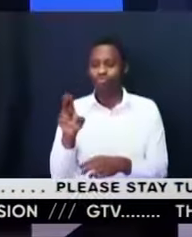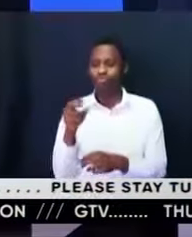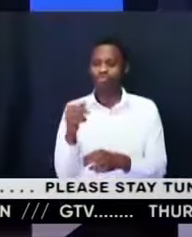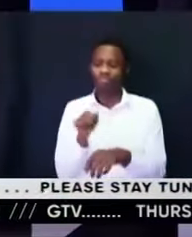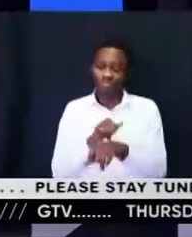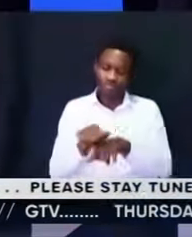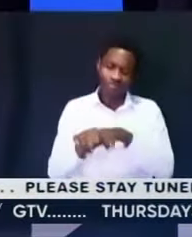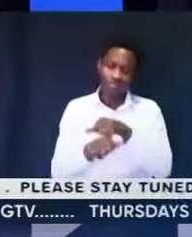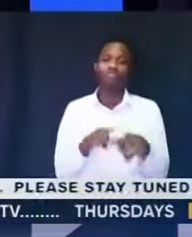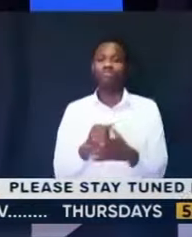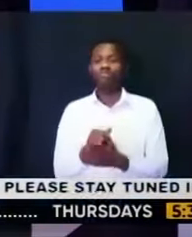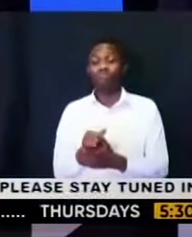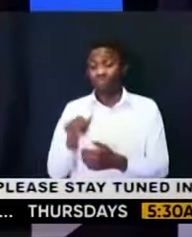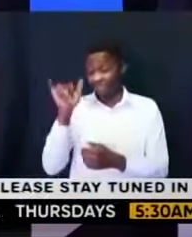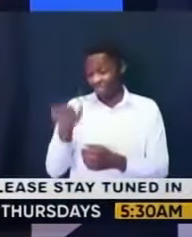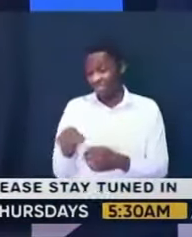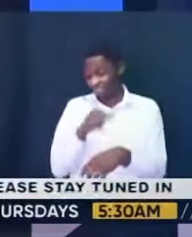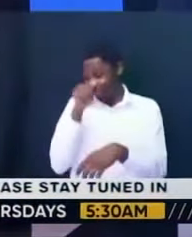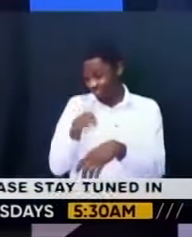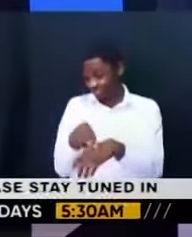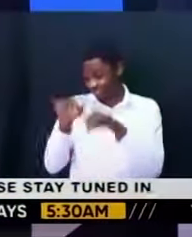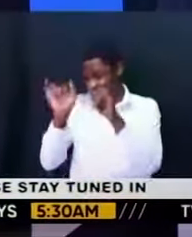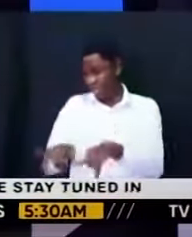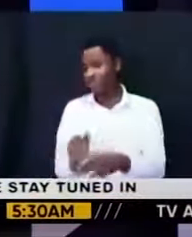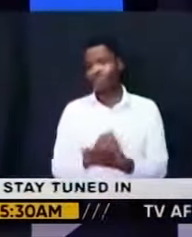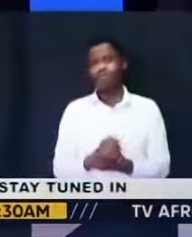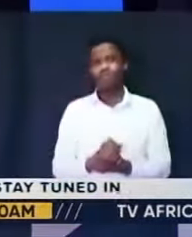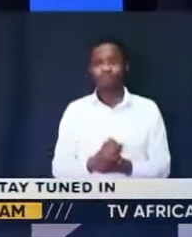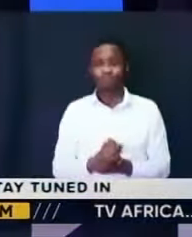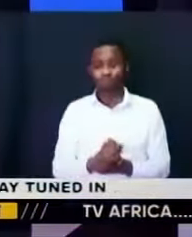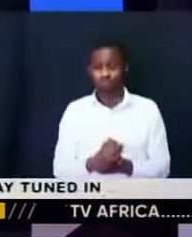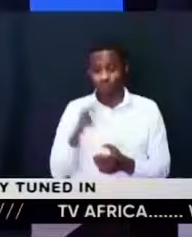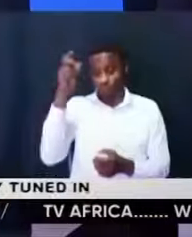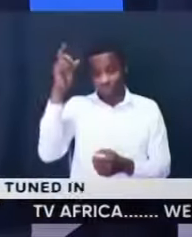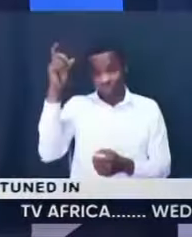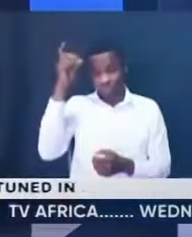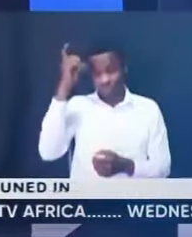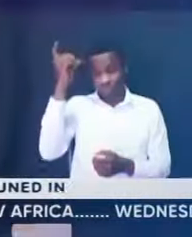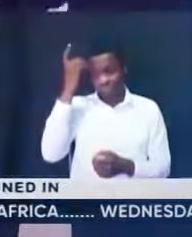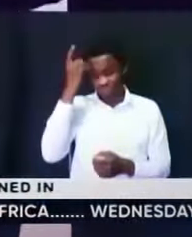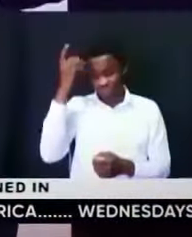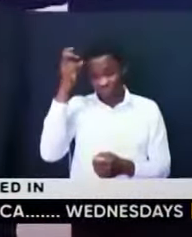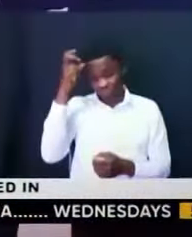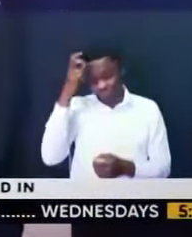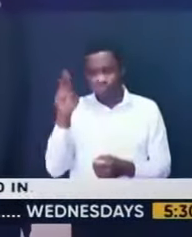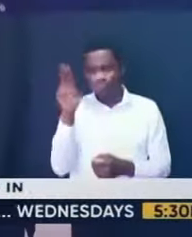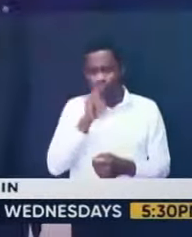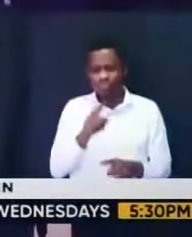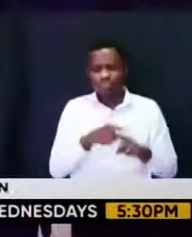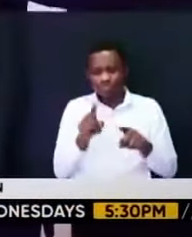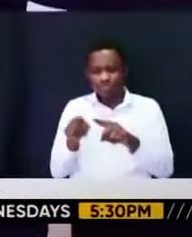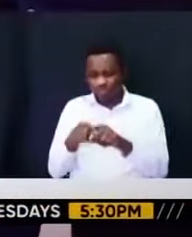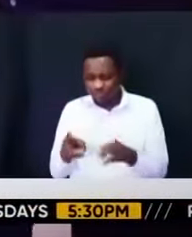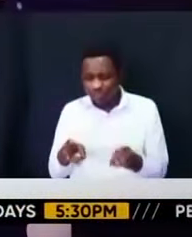well that is who he is see Satan uses various means to to deceive people